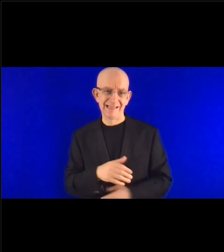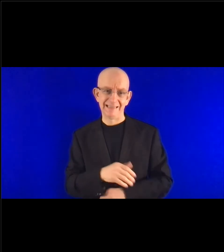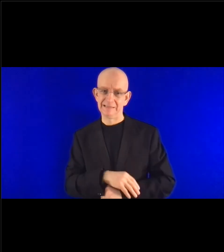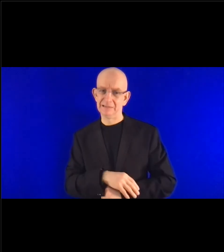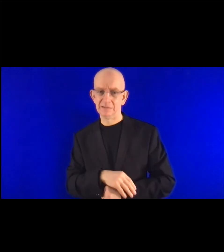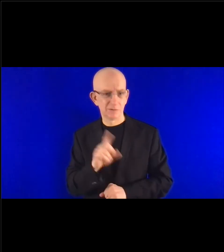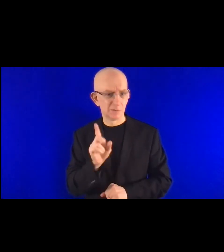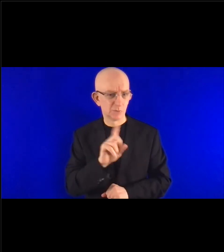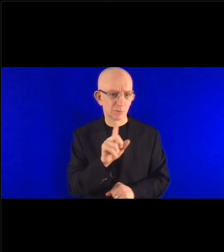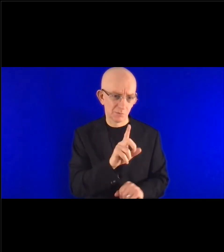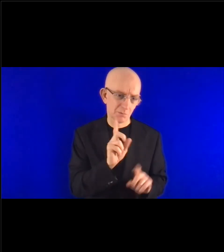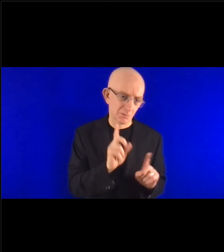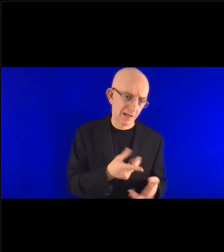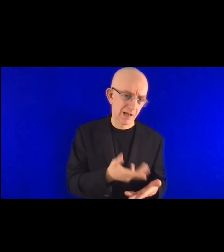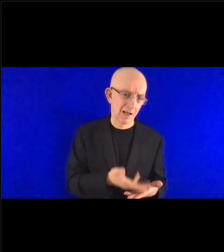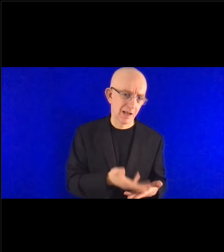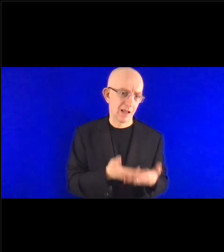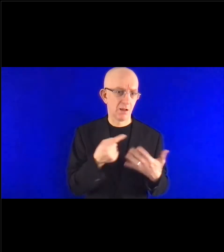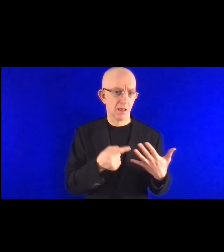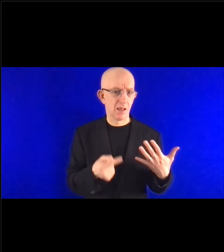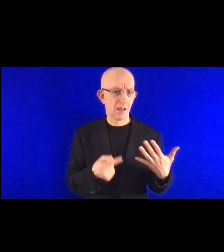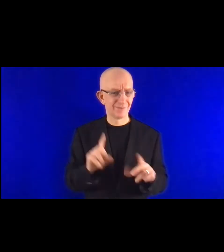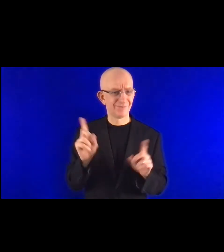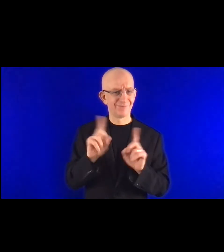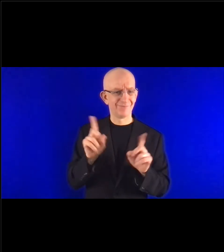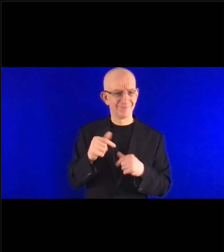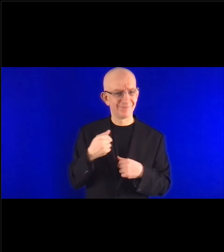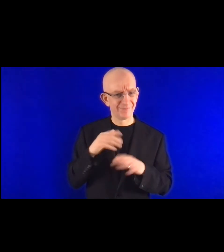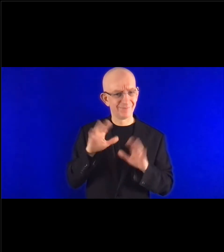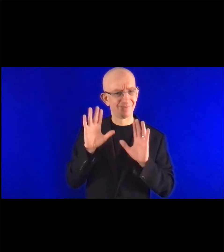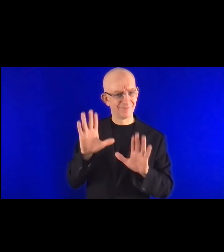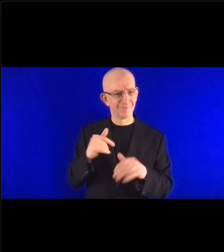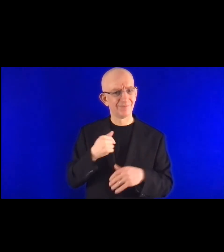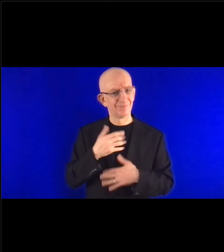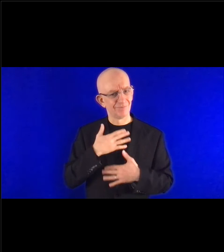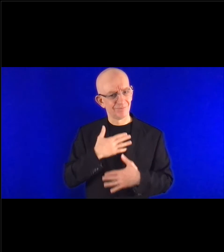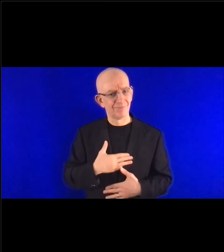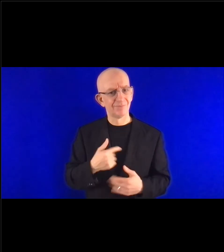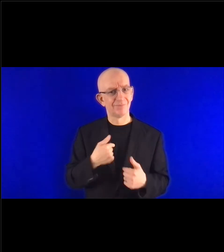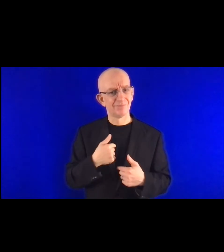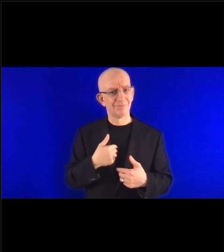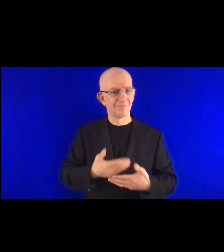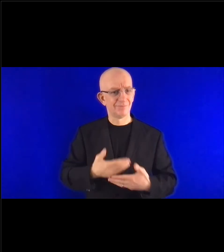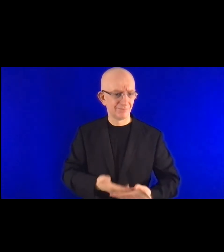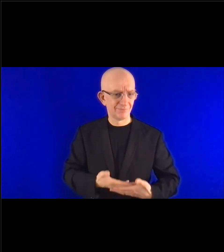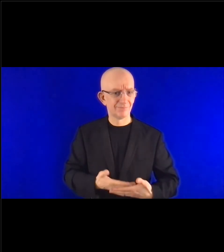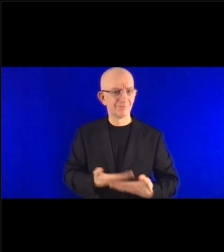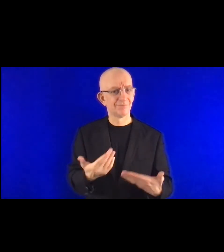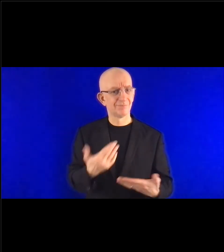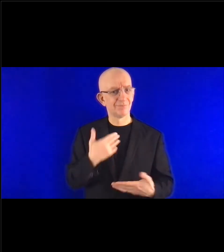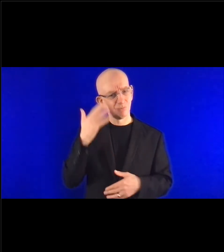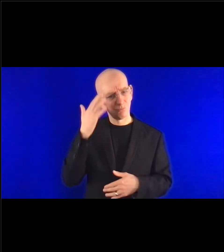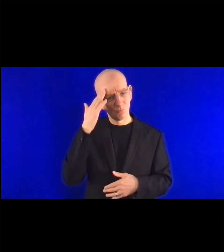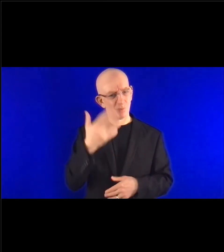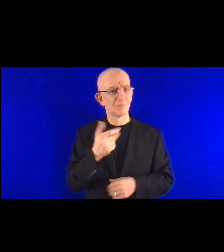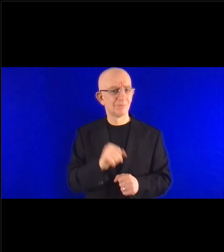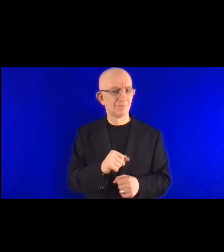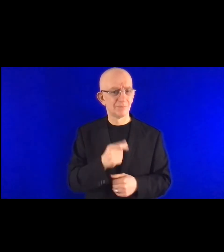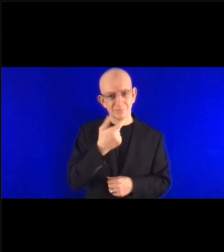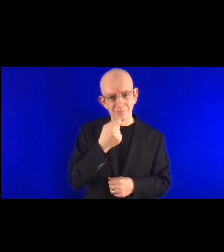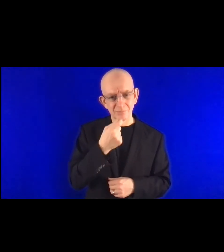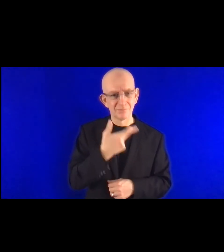that I may have unviable. I want to have walking canes that I can use while wearing my purse. And in